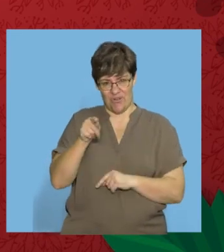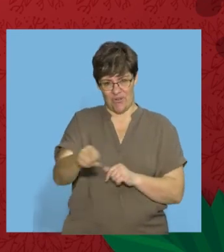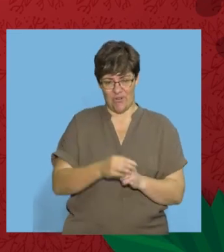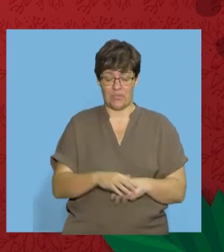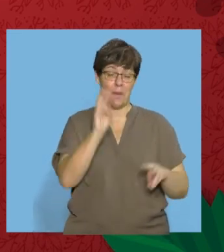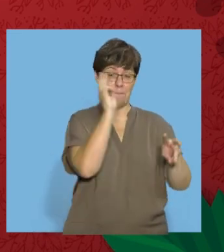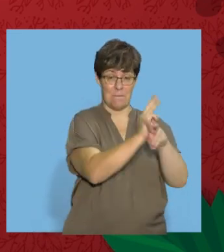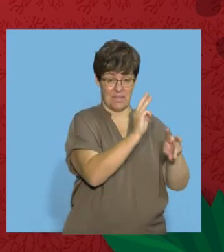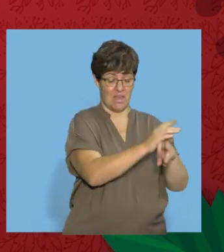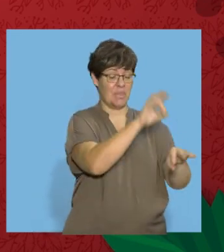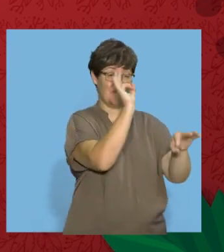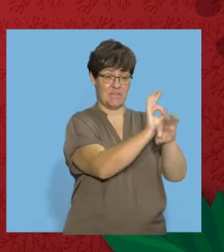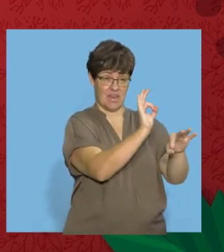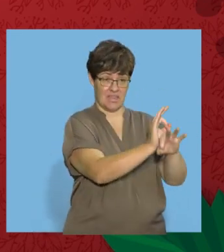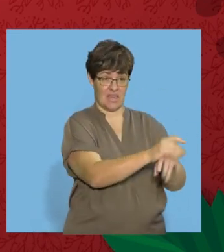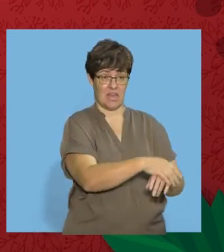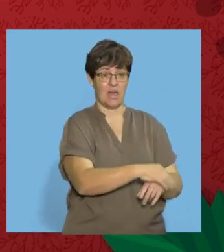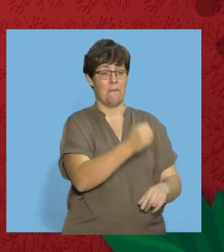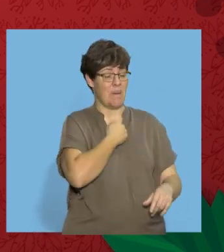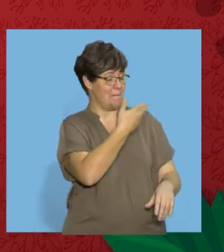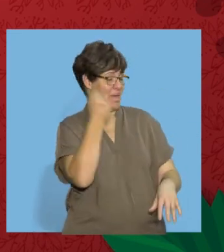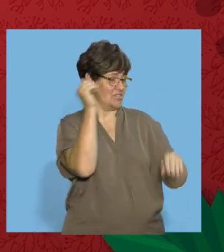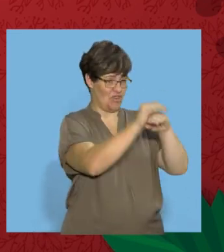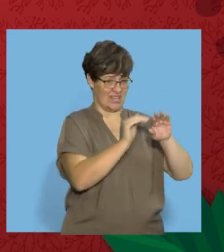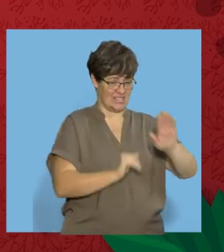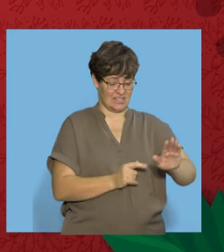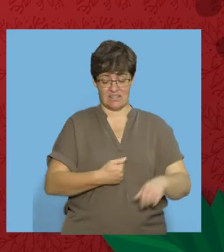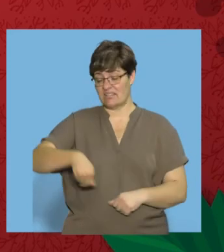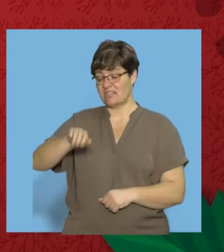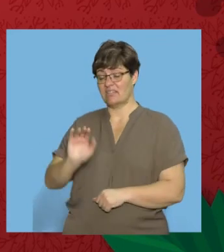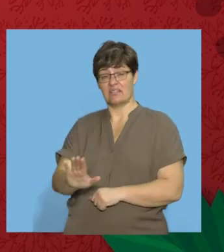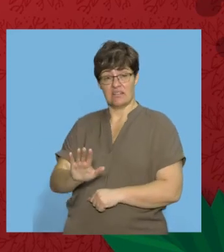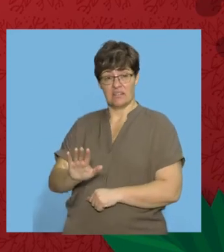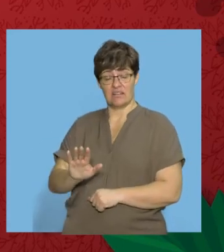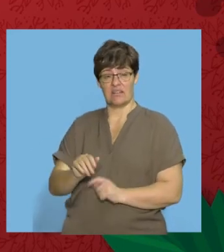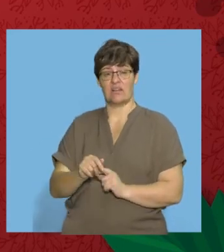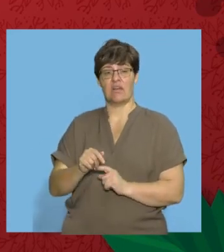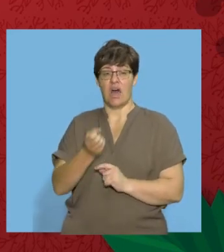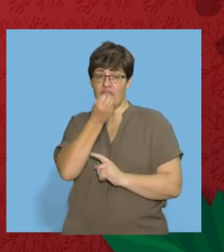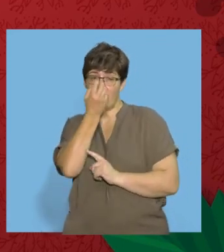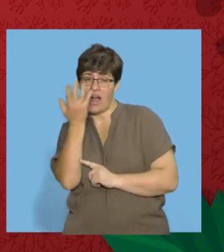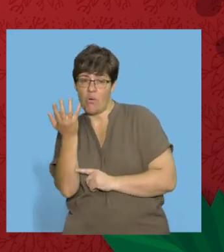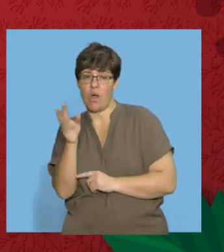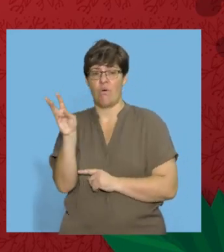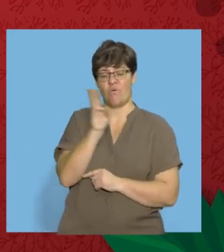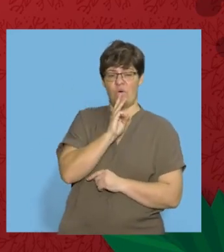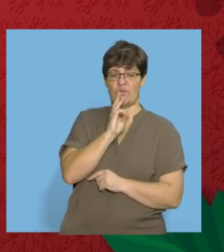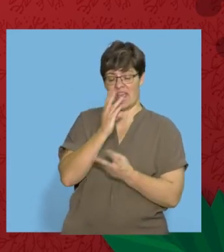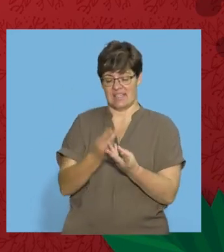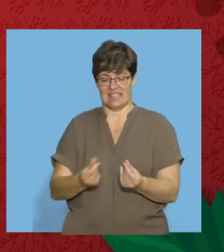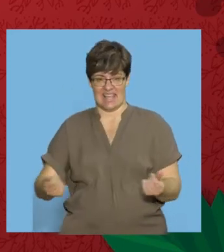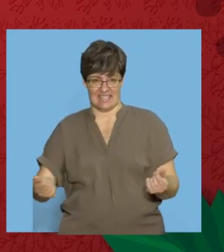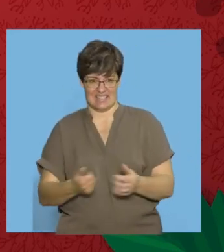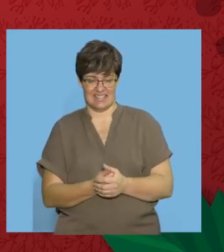Father, My Best Friend. Then I say, Flowers, Water, Sand. A